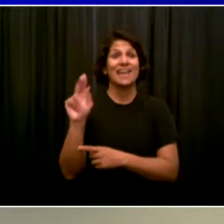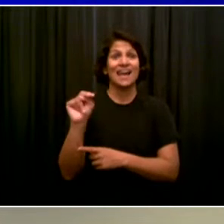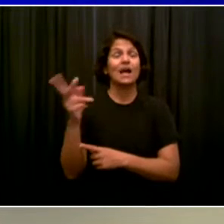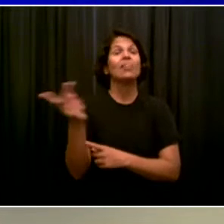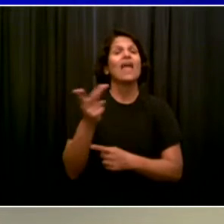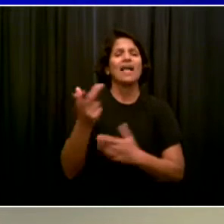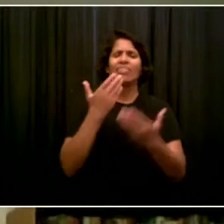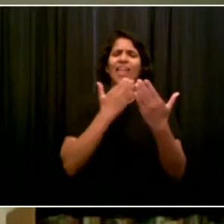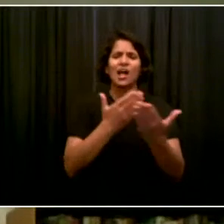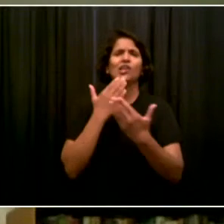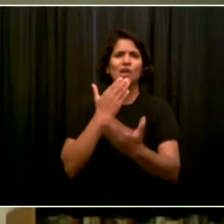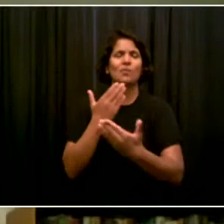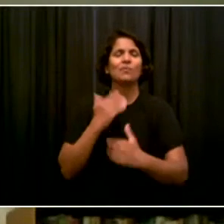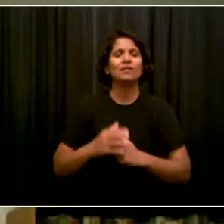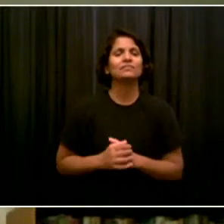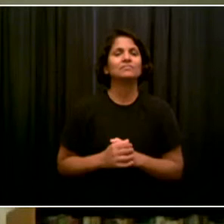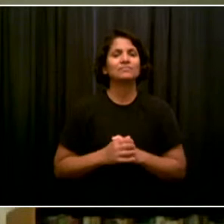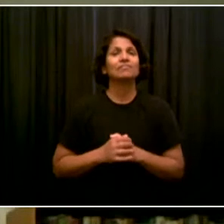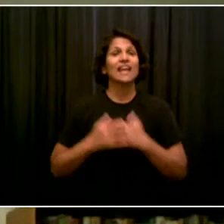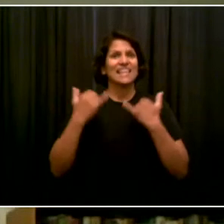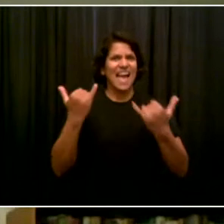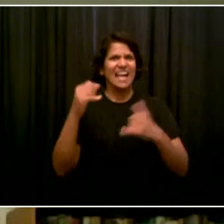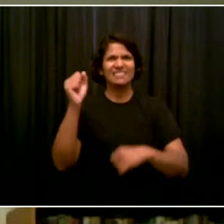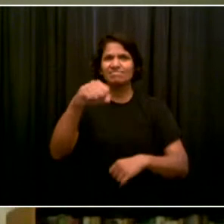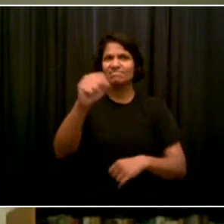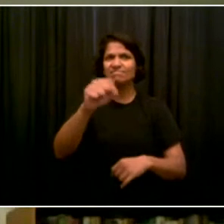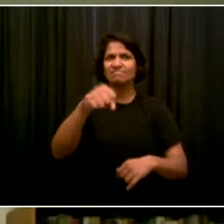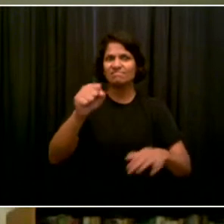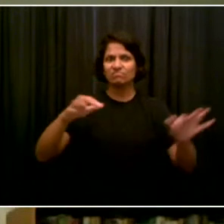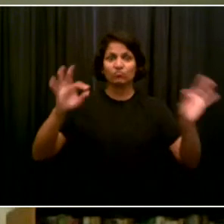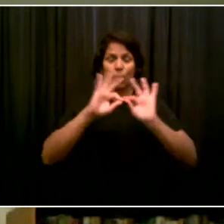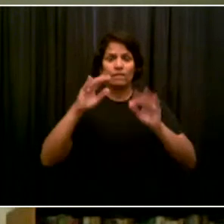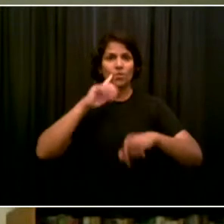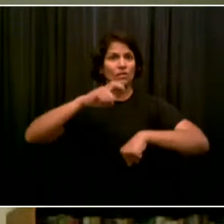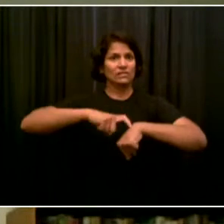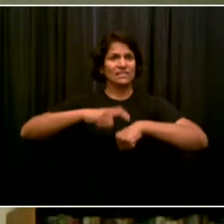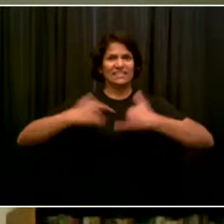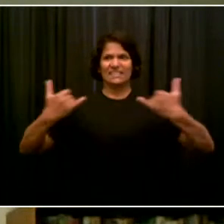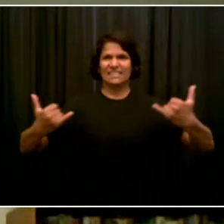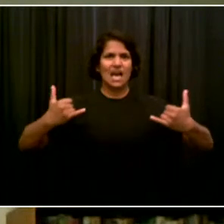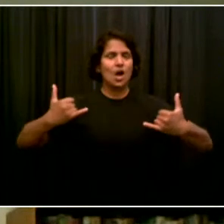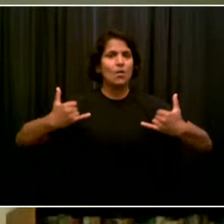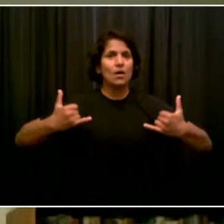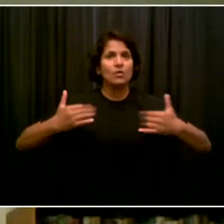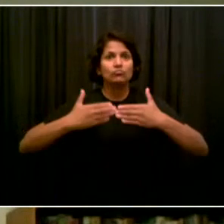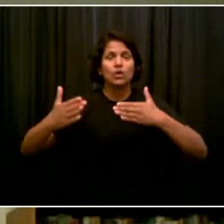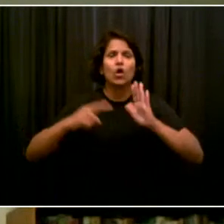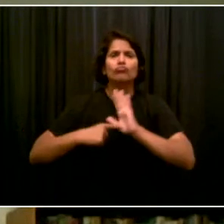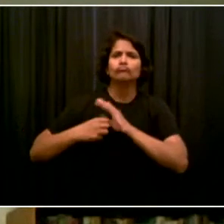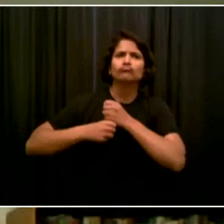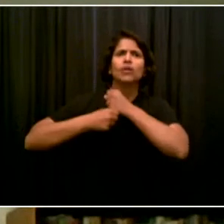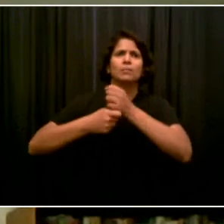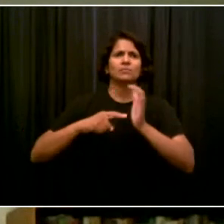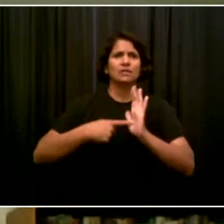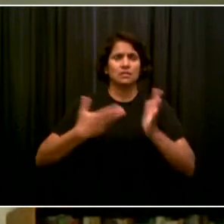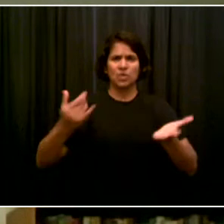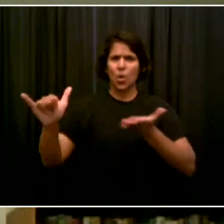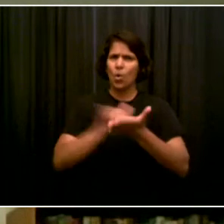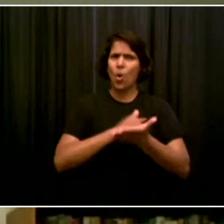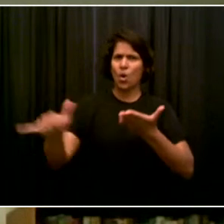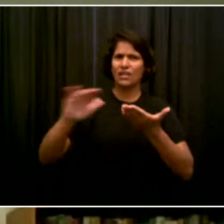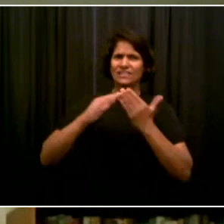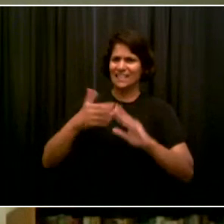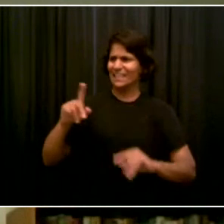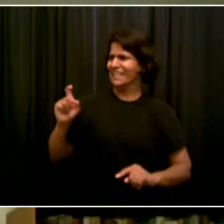all of the New York metropolitan area. We know that we are currently still far too